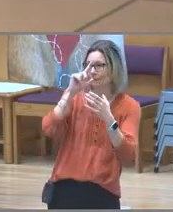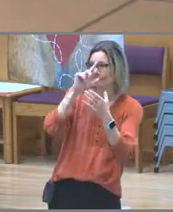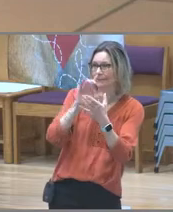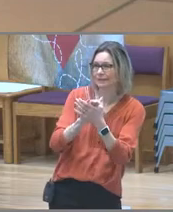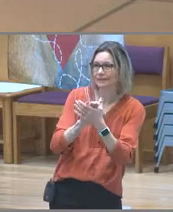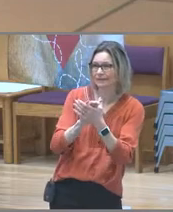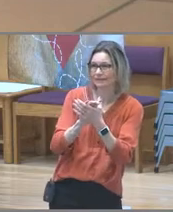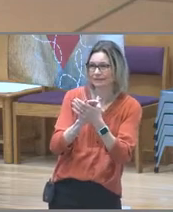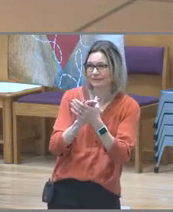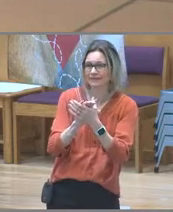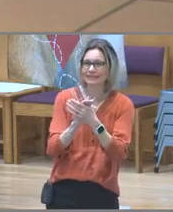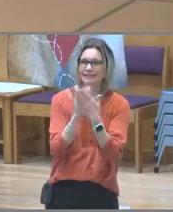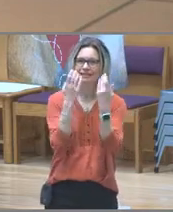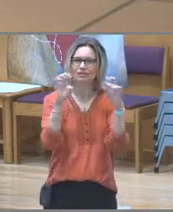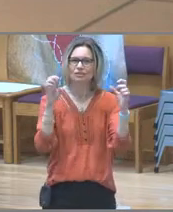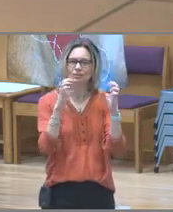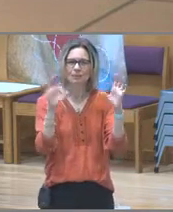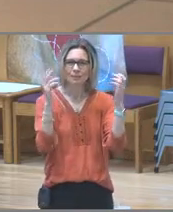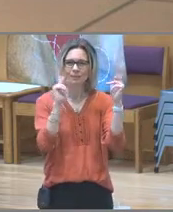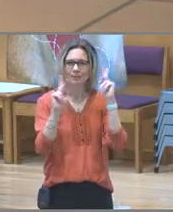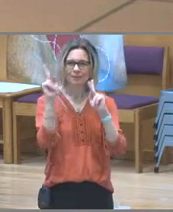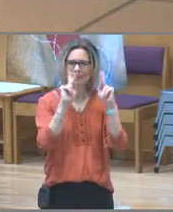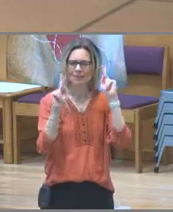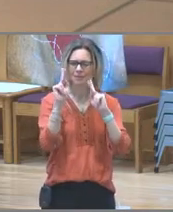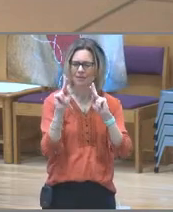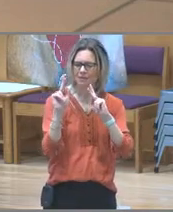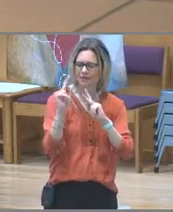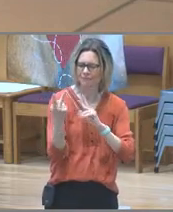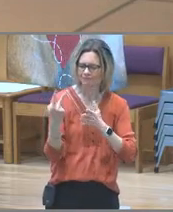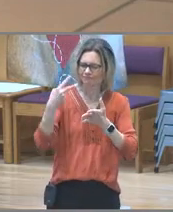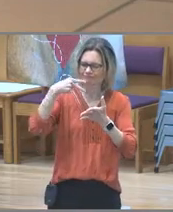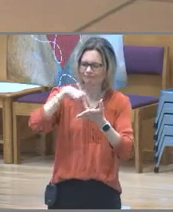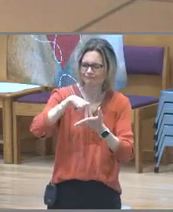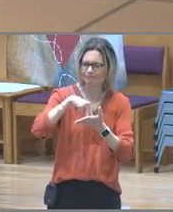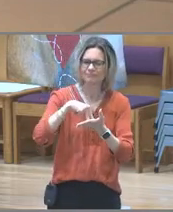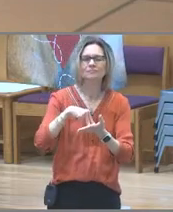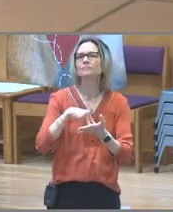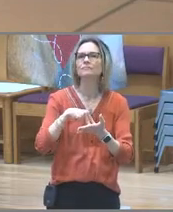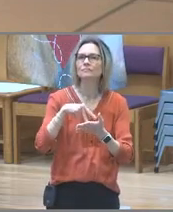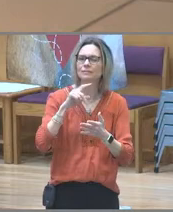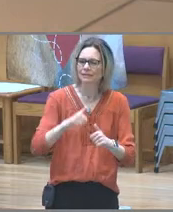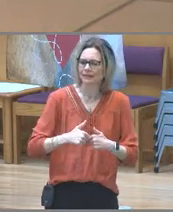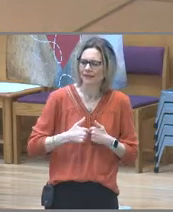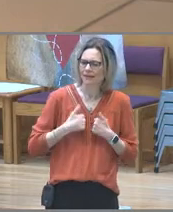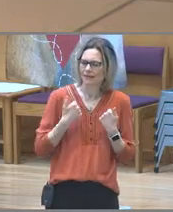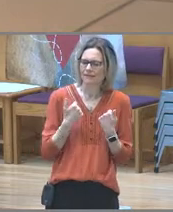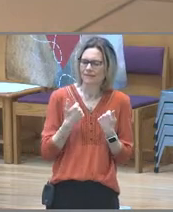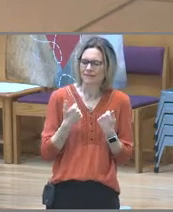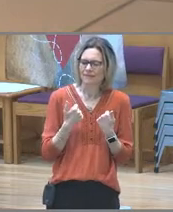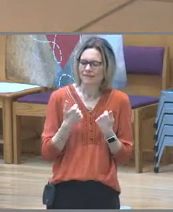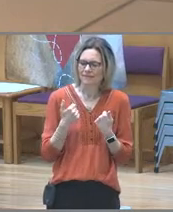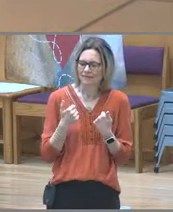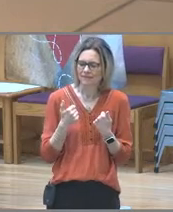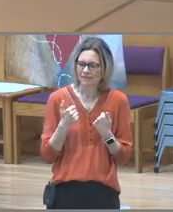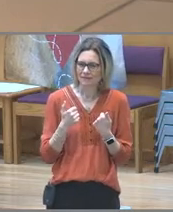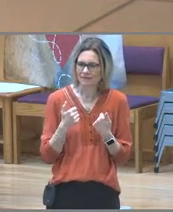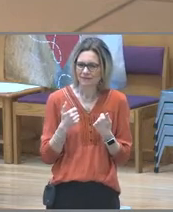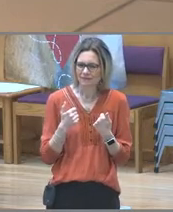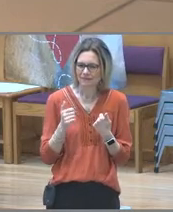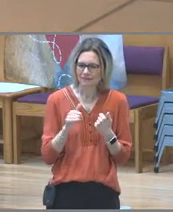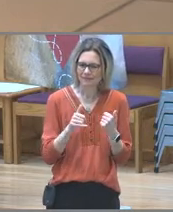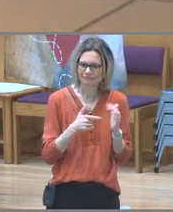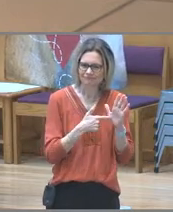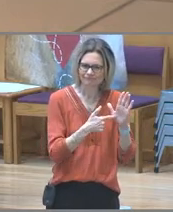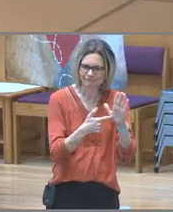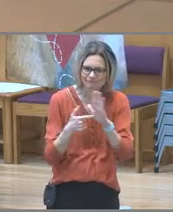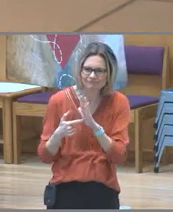like the Easter people, the people of the resurrection, we need to live our lives in ways that people